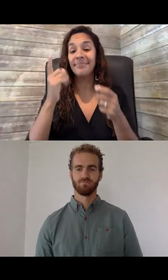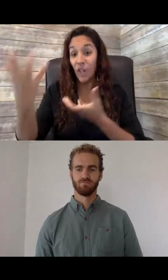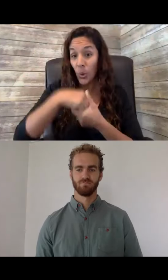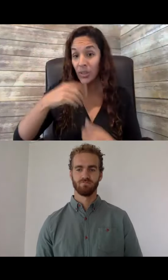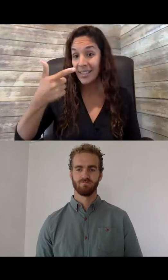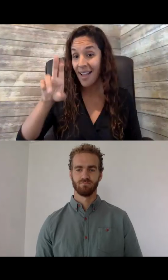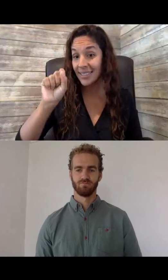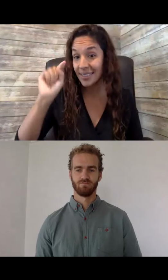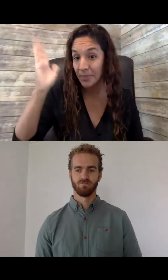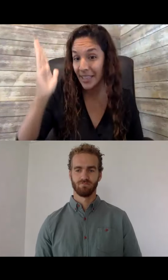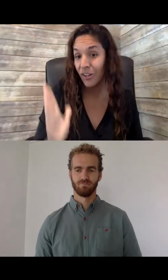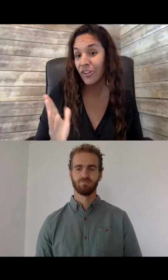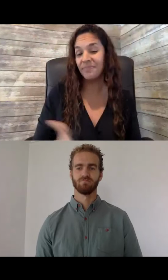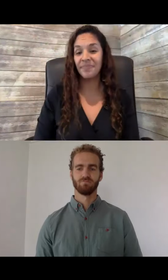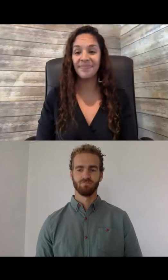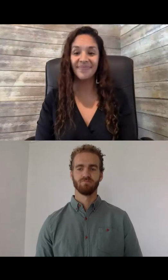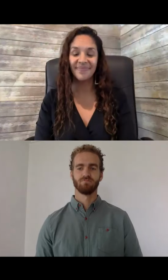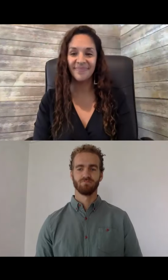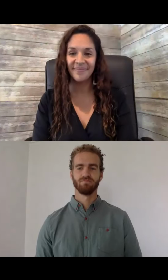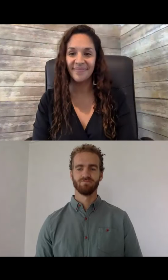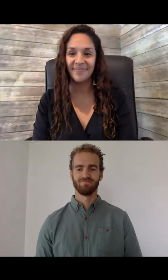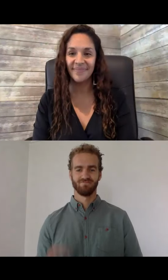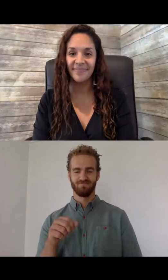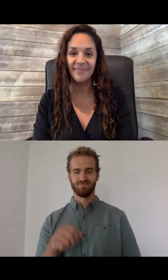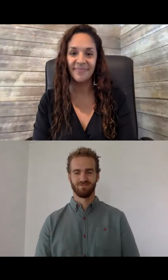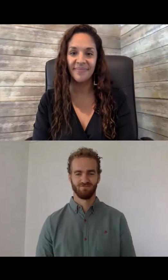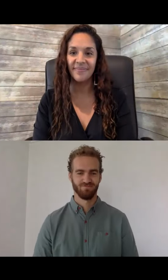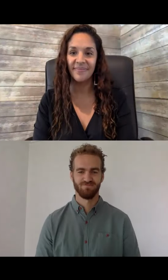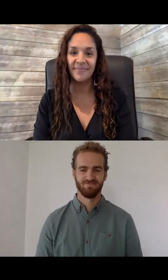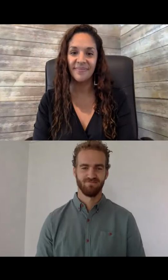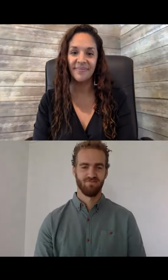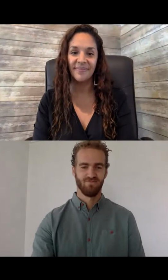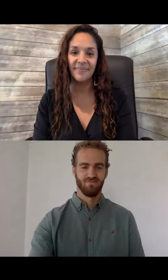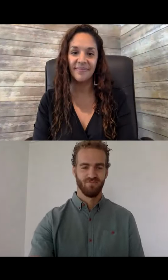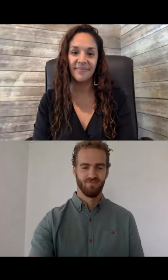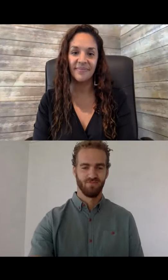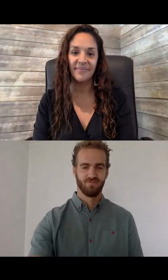some narration, some storytelling, including some guest speakers from different backgrounds.